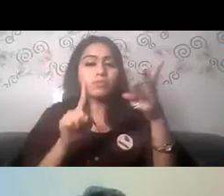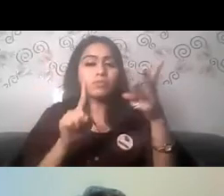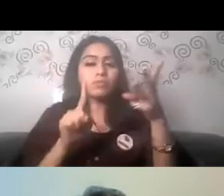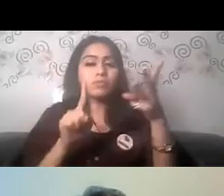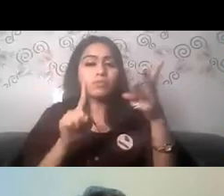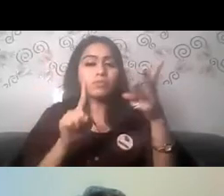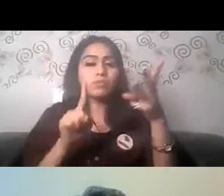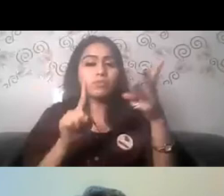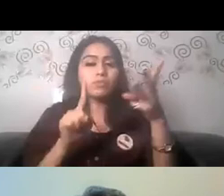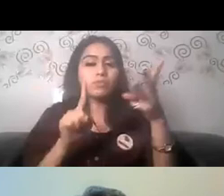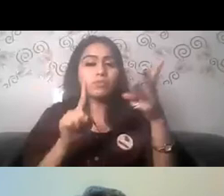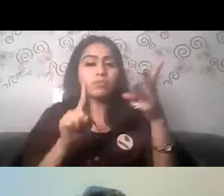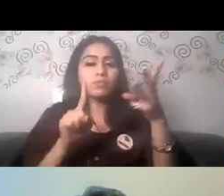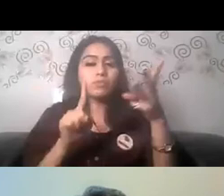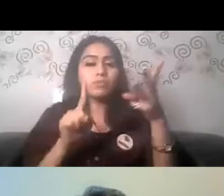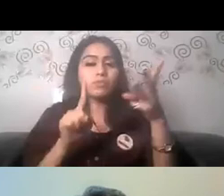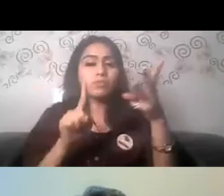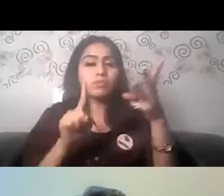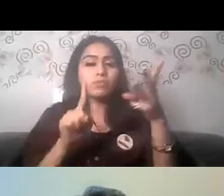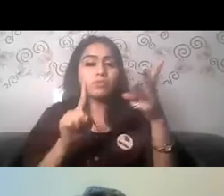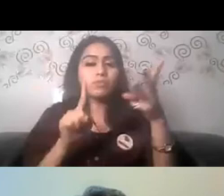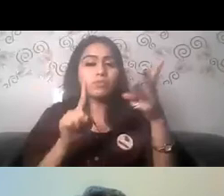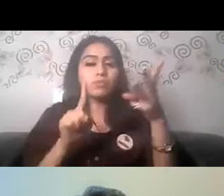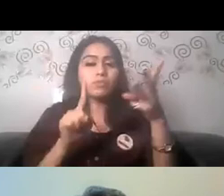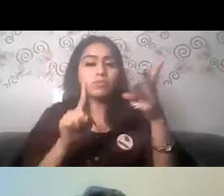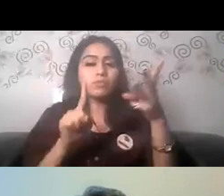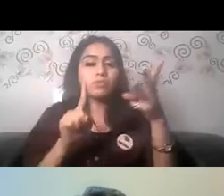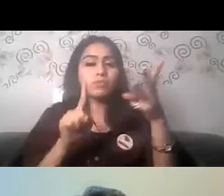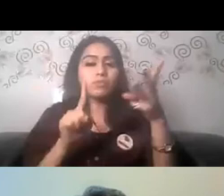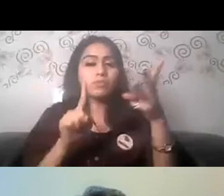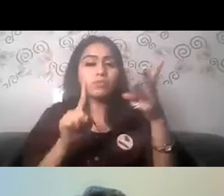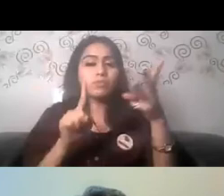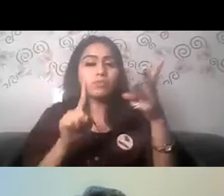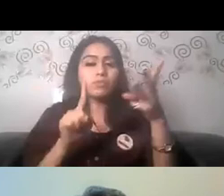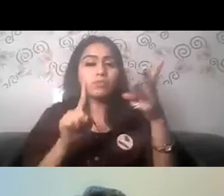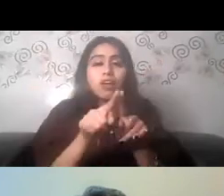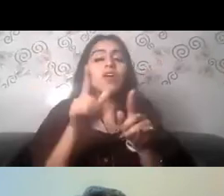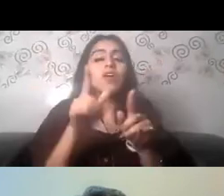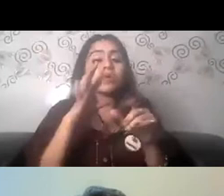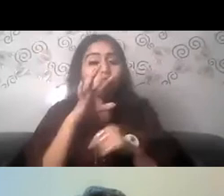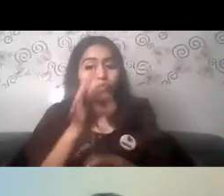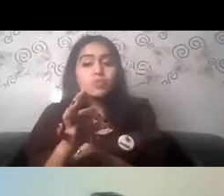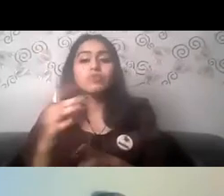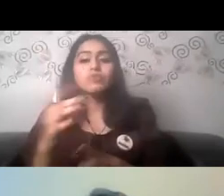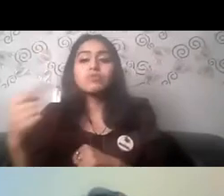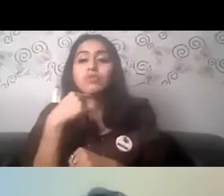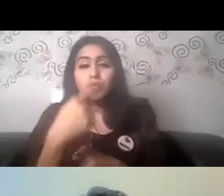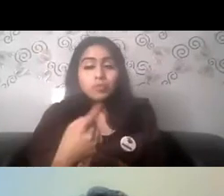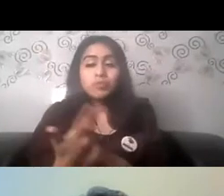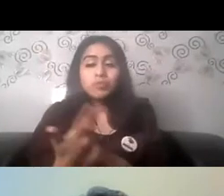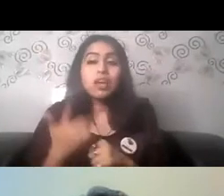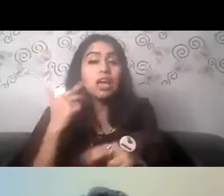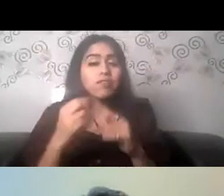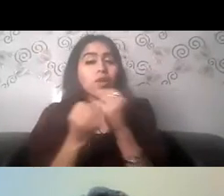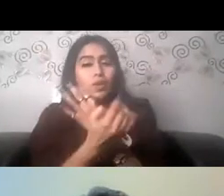21st century is being a personalised and inclusive employer. And actually, really, that a lot